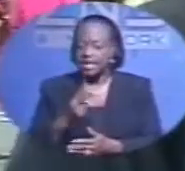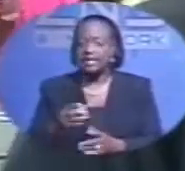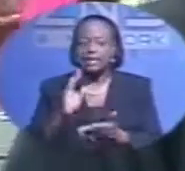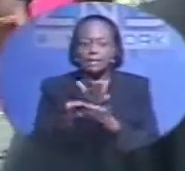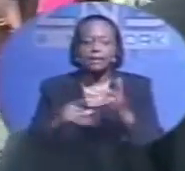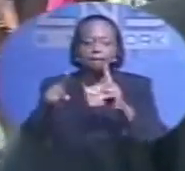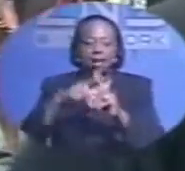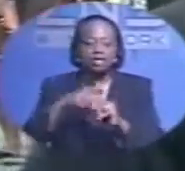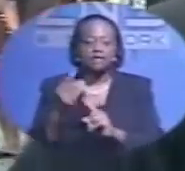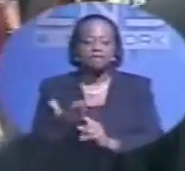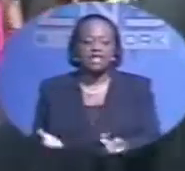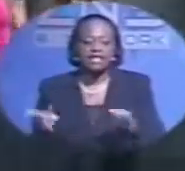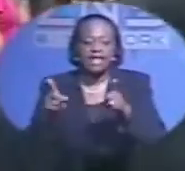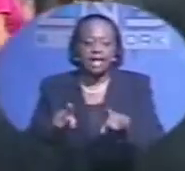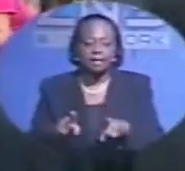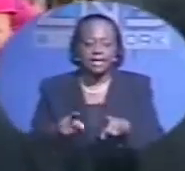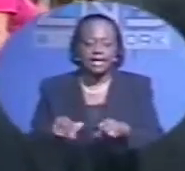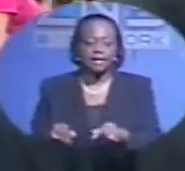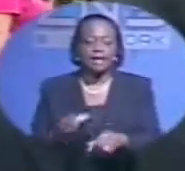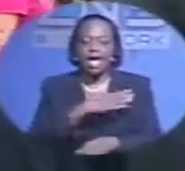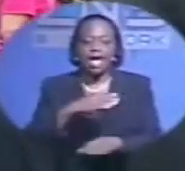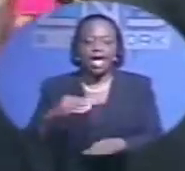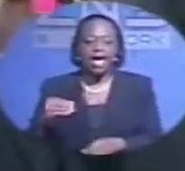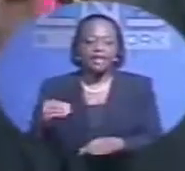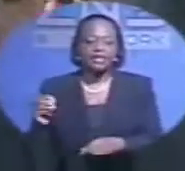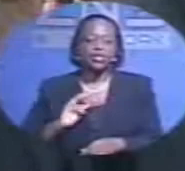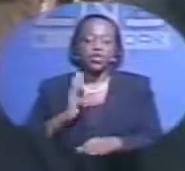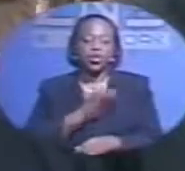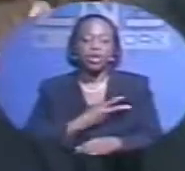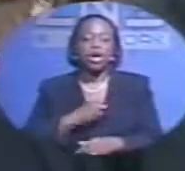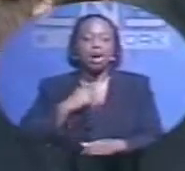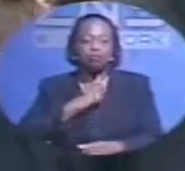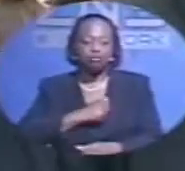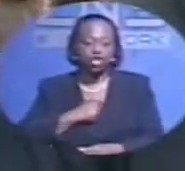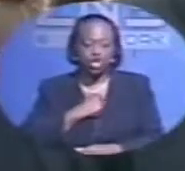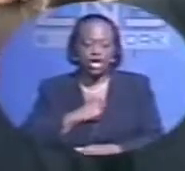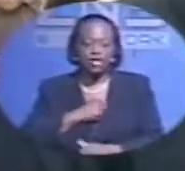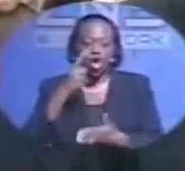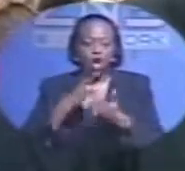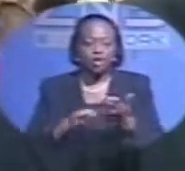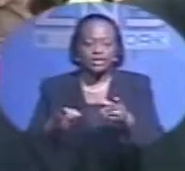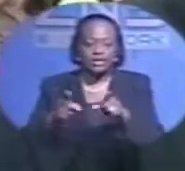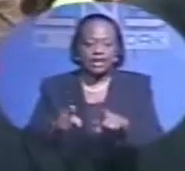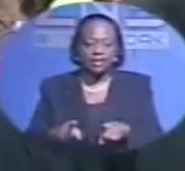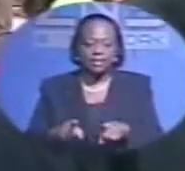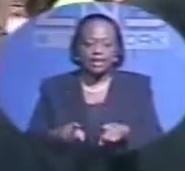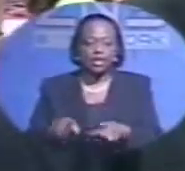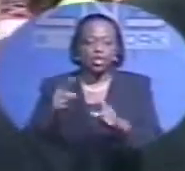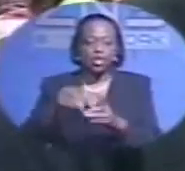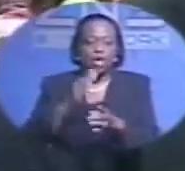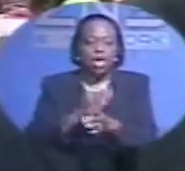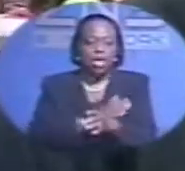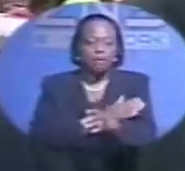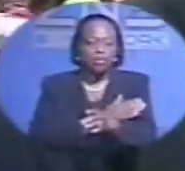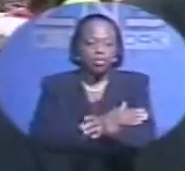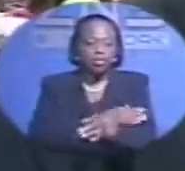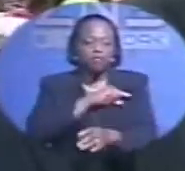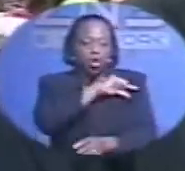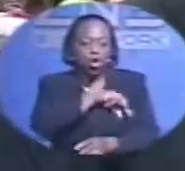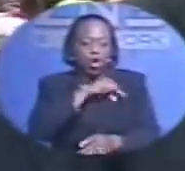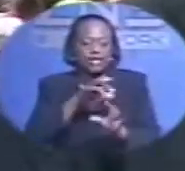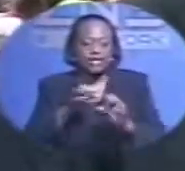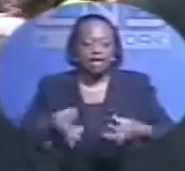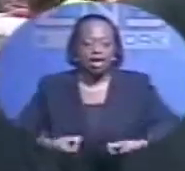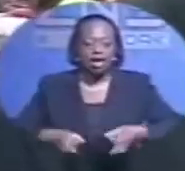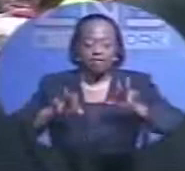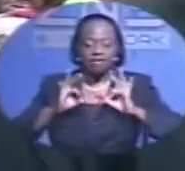positive things happening, and we really appreciate what is being done to improve the quality of life for the residents